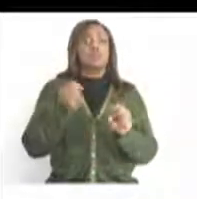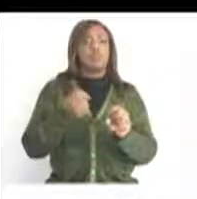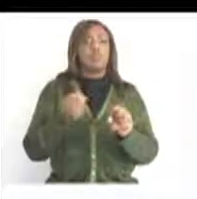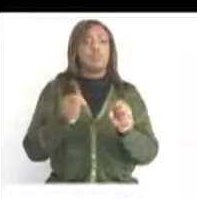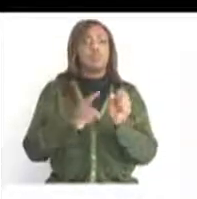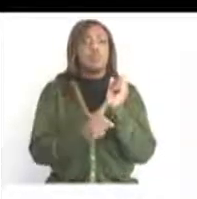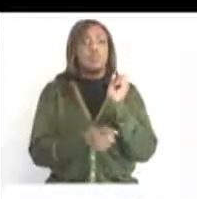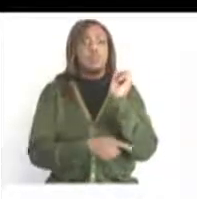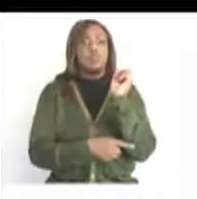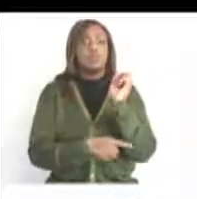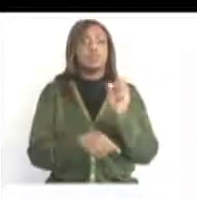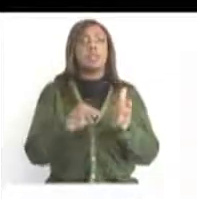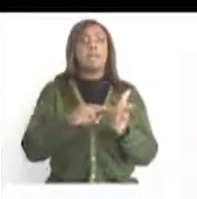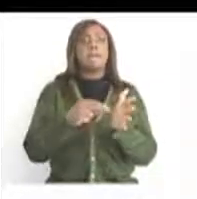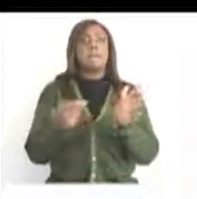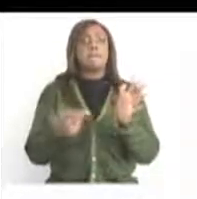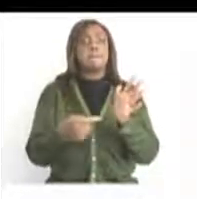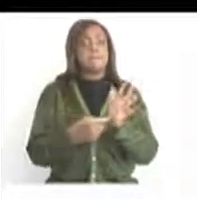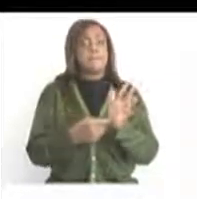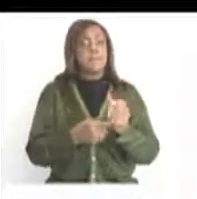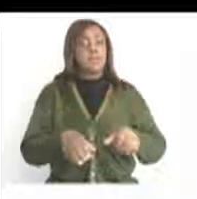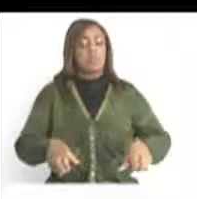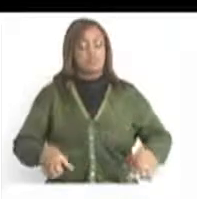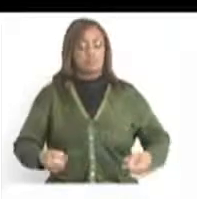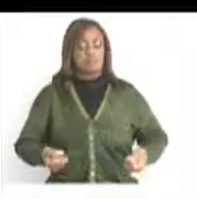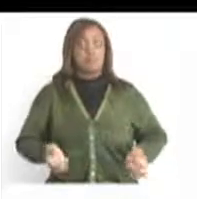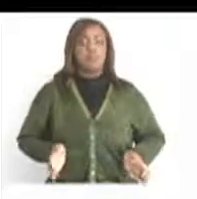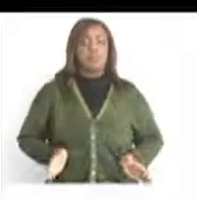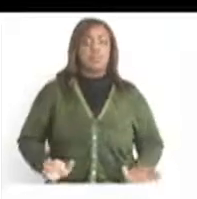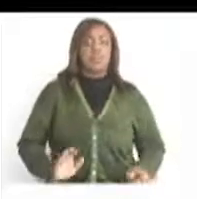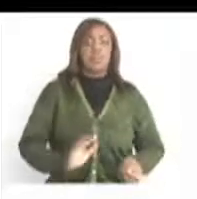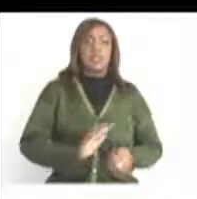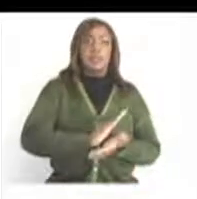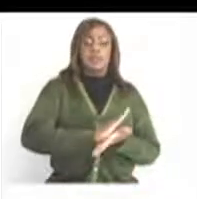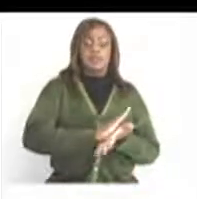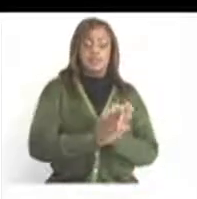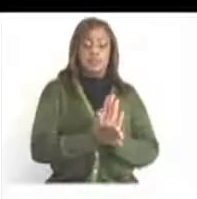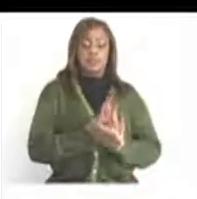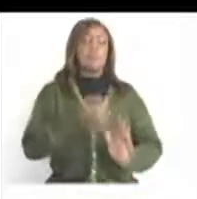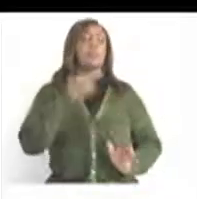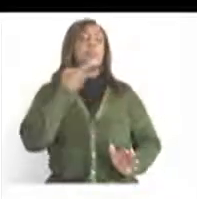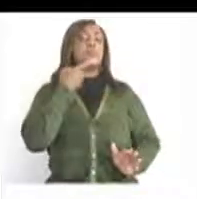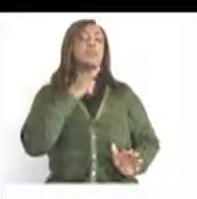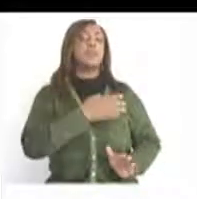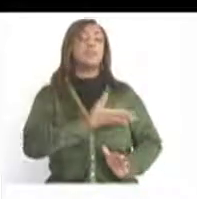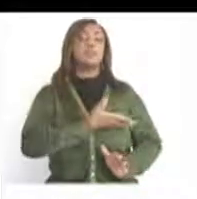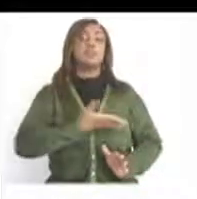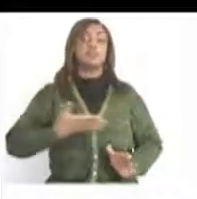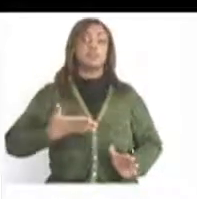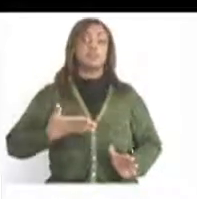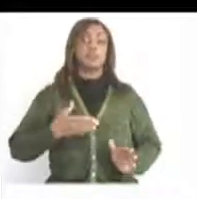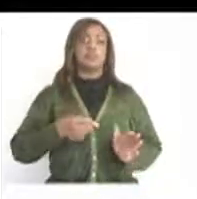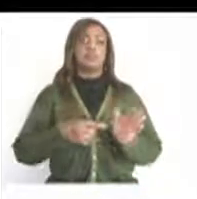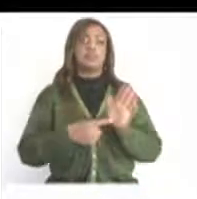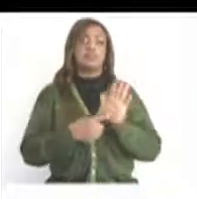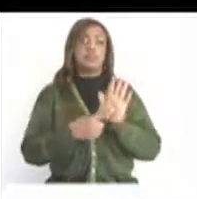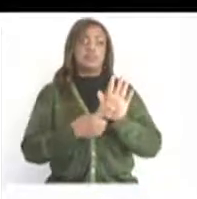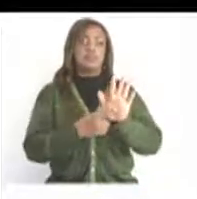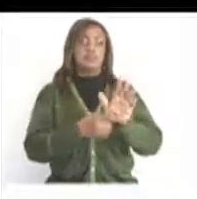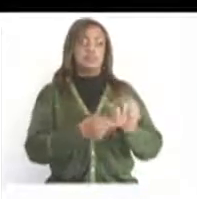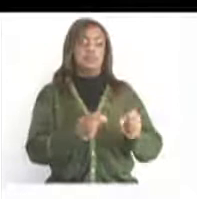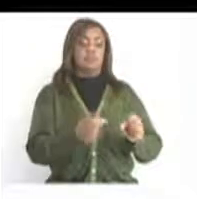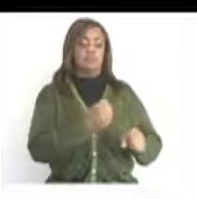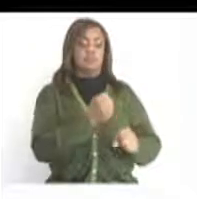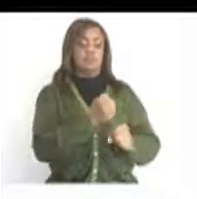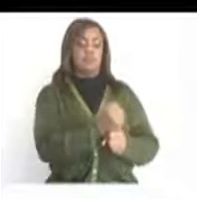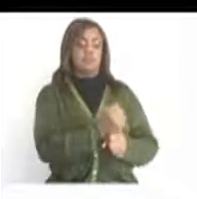the time when boys and girls change into men and women. So underneath puberty, you can see there's a